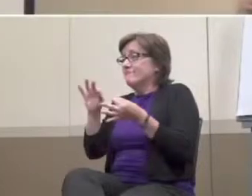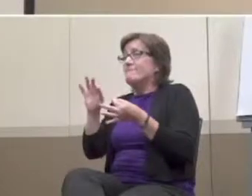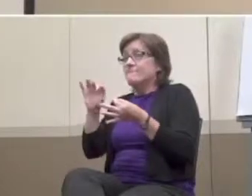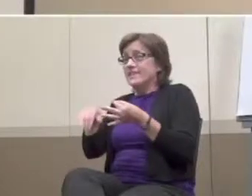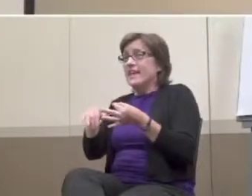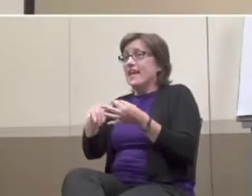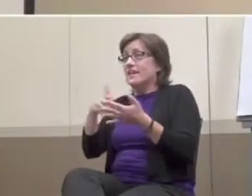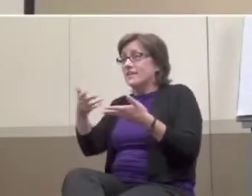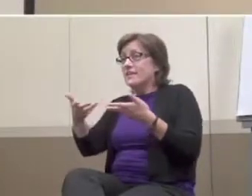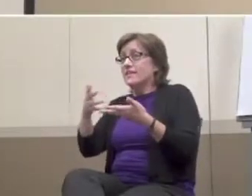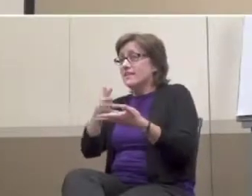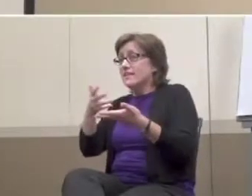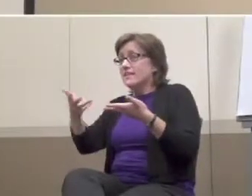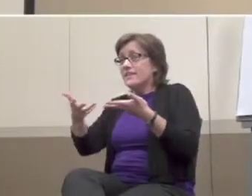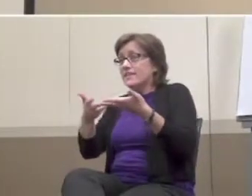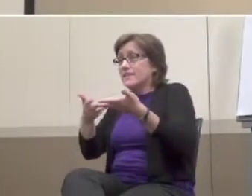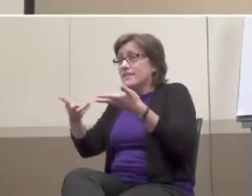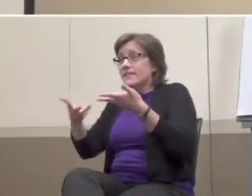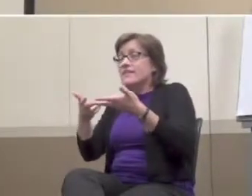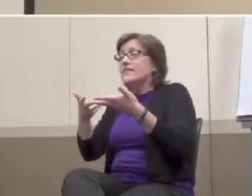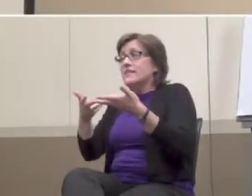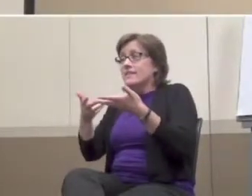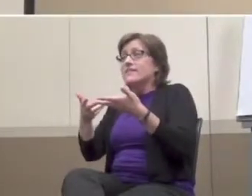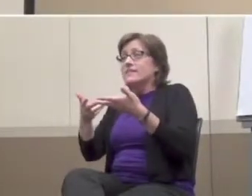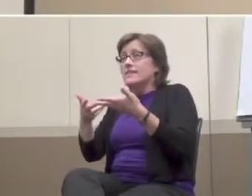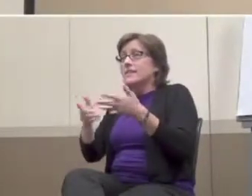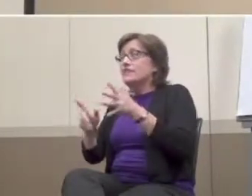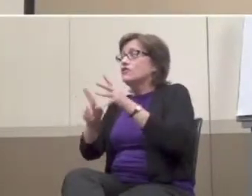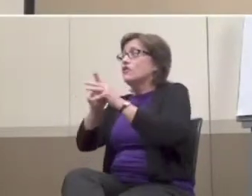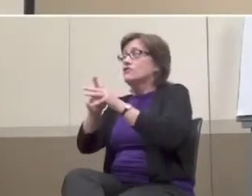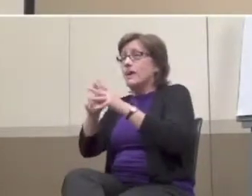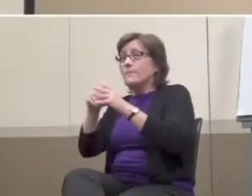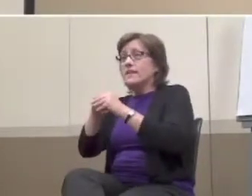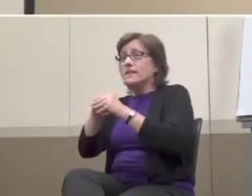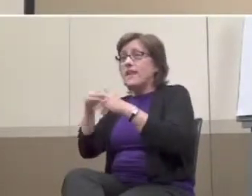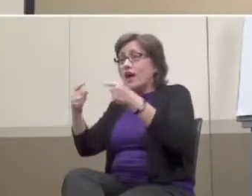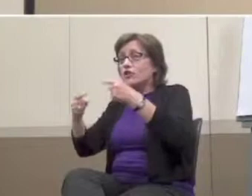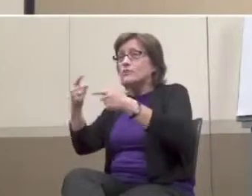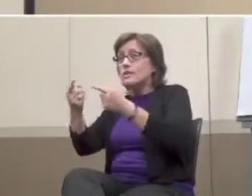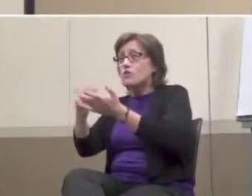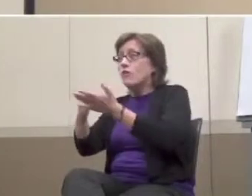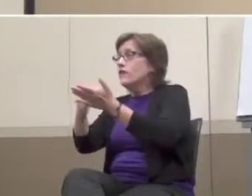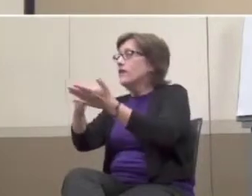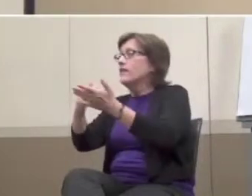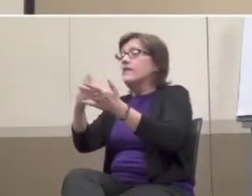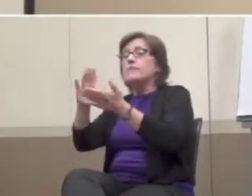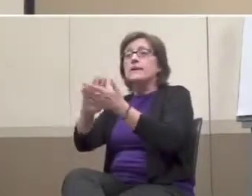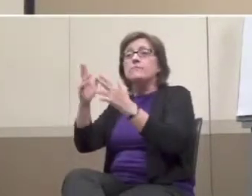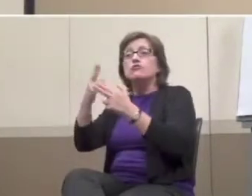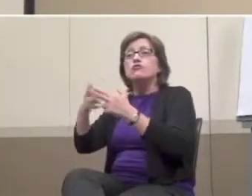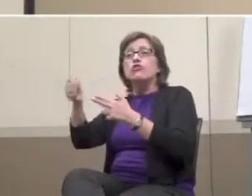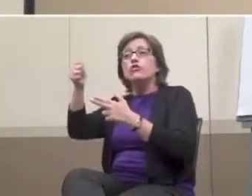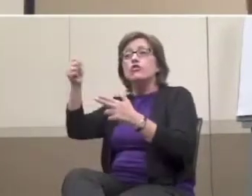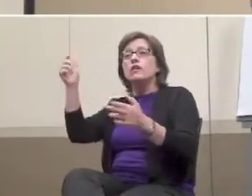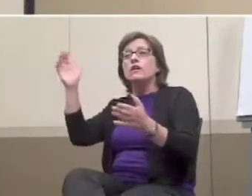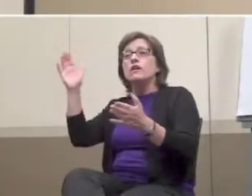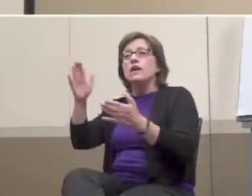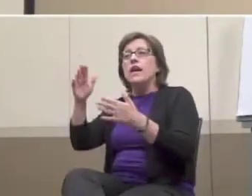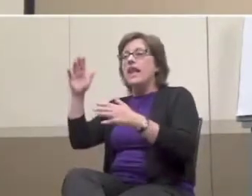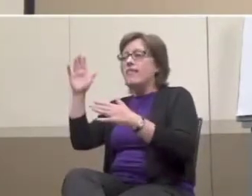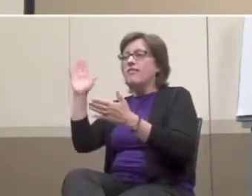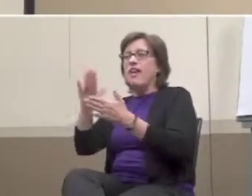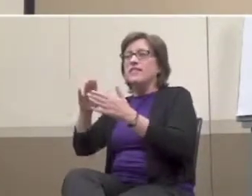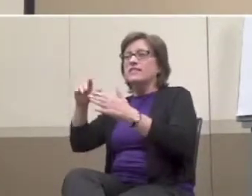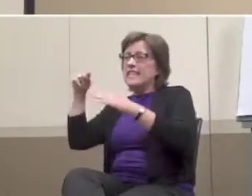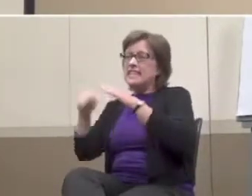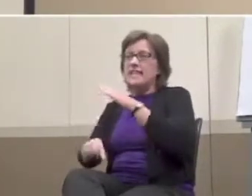dialogue back and forth, it shows up in your arguments over and over again, and your arguments get shorter and less intense, shorter and